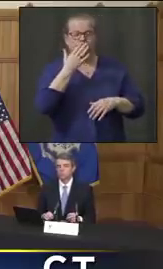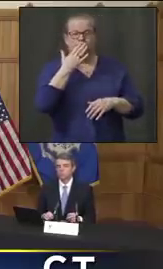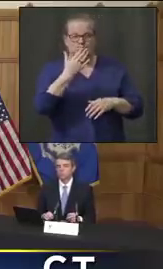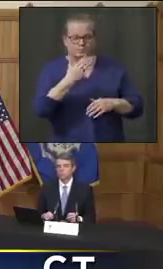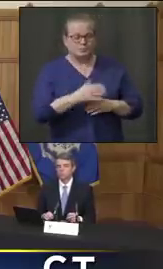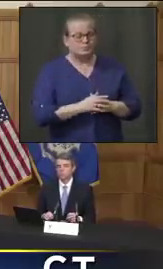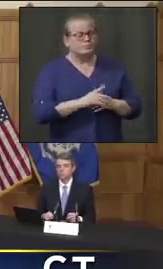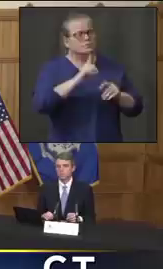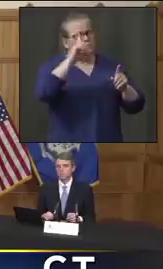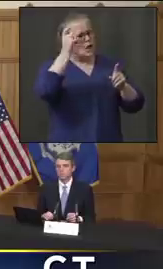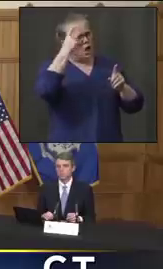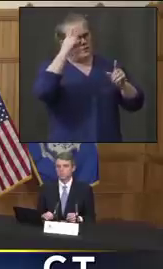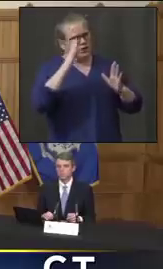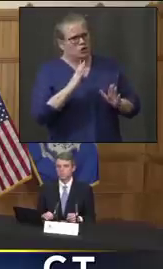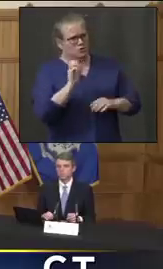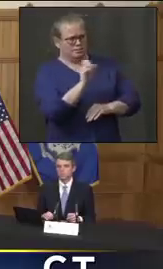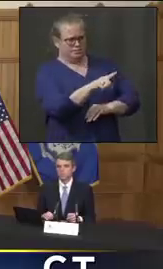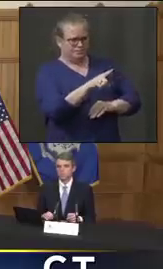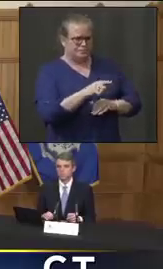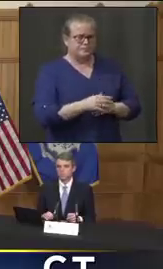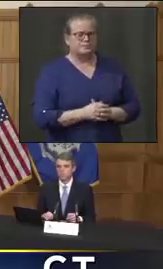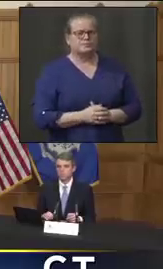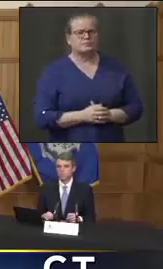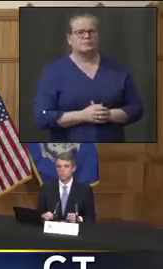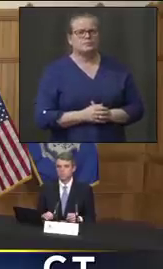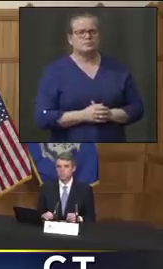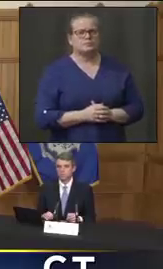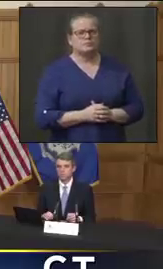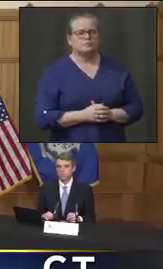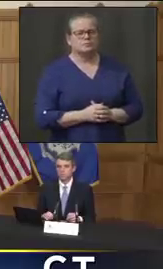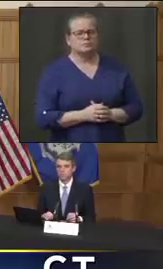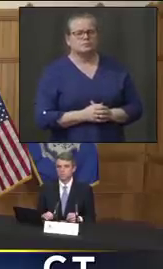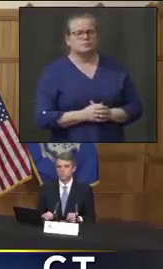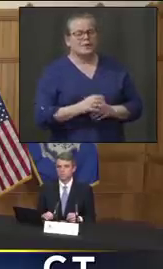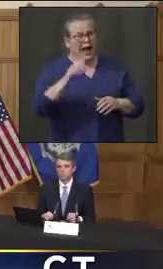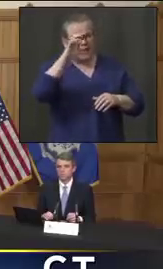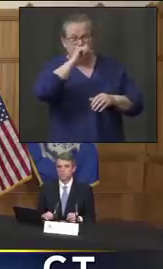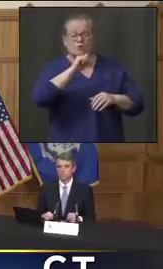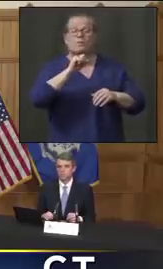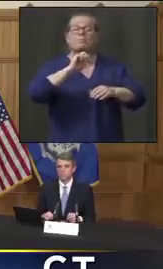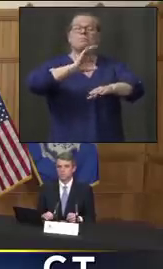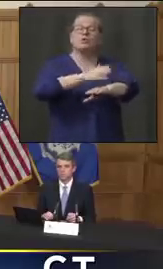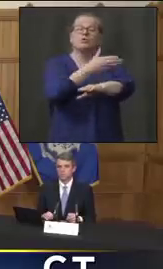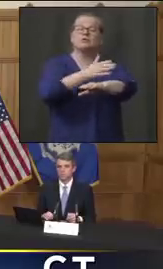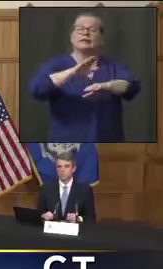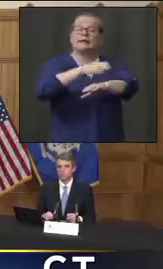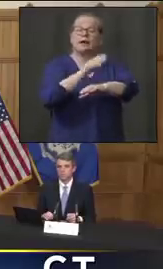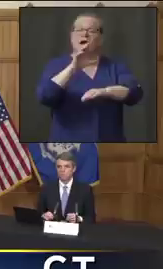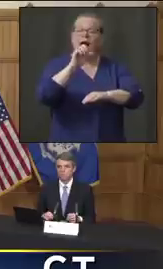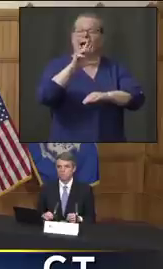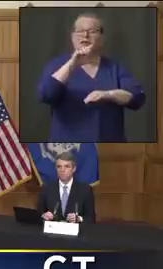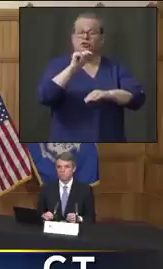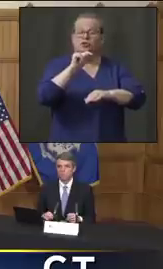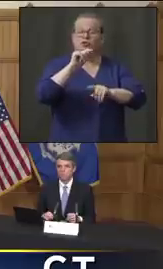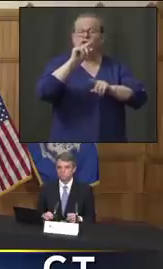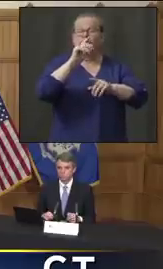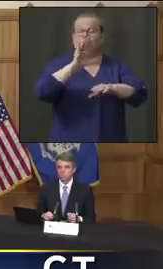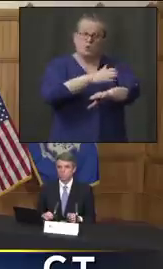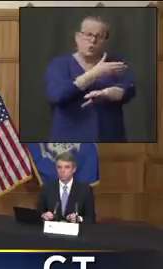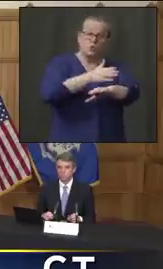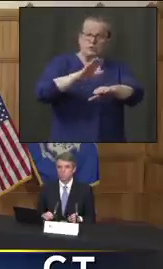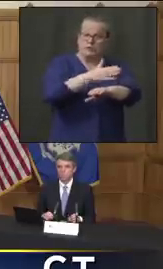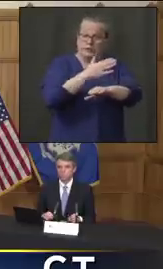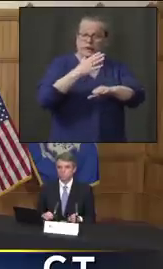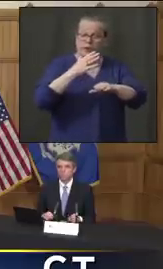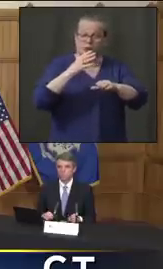Hey, Governor, so I'm assuming that concerts would be included in that. Take a look in the future and see how it